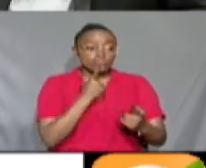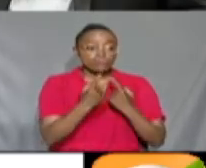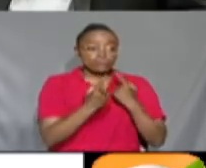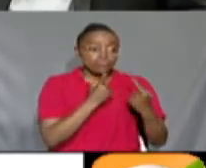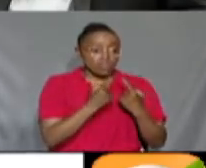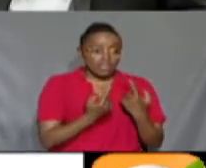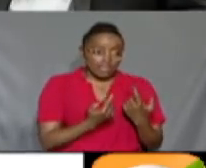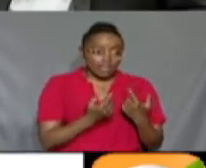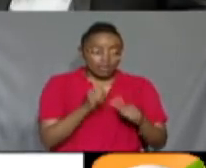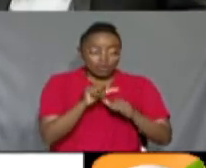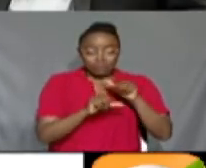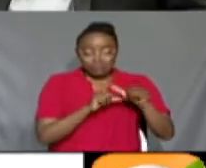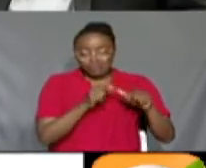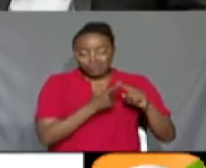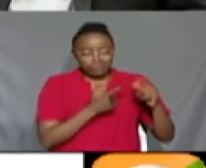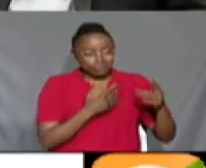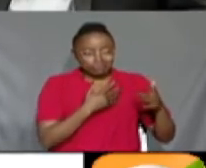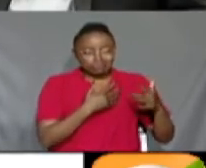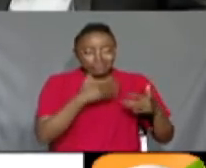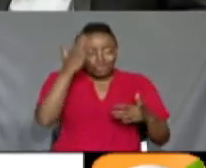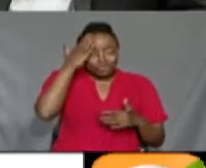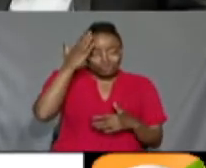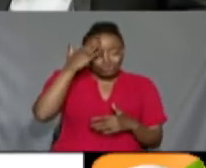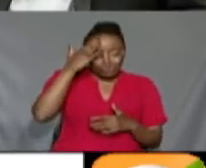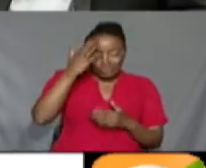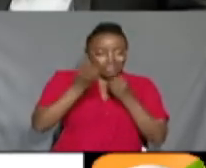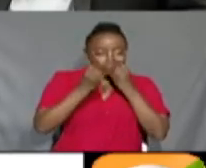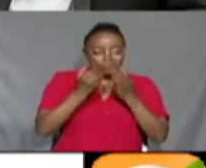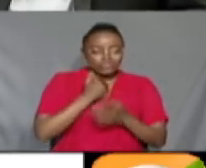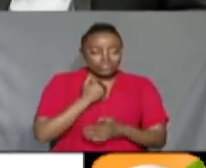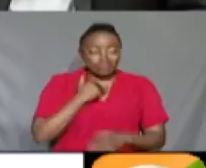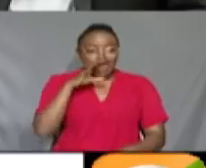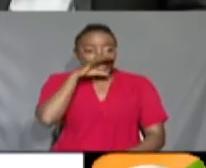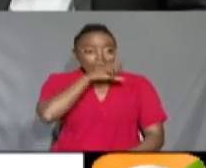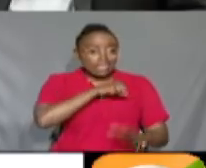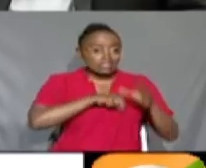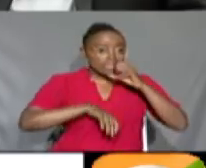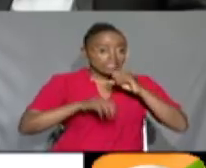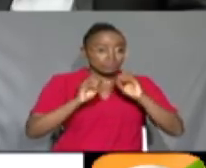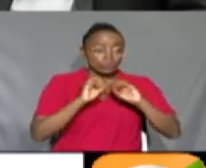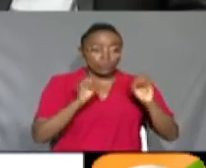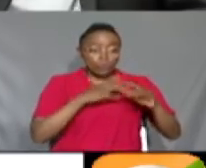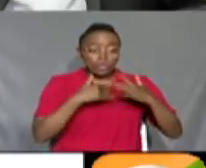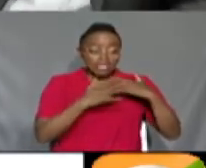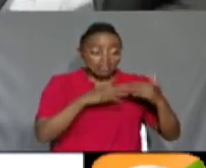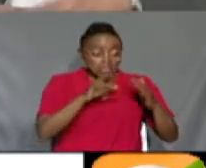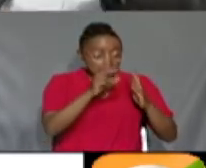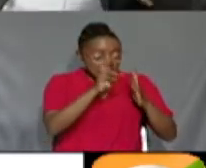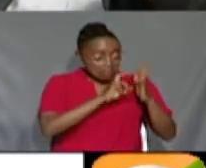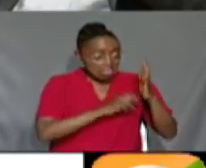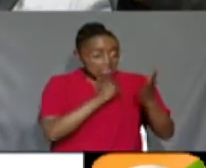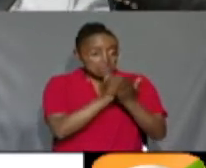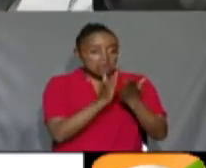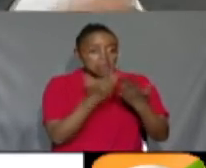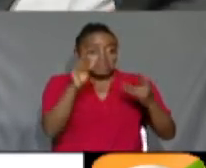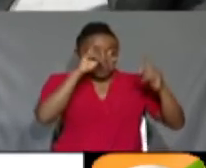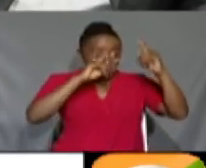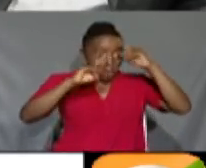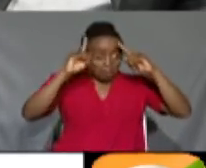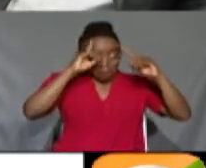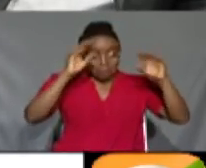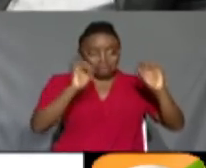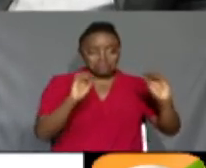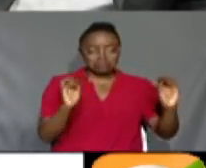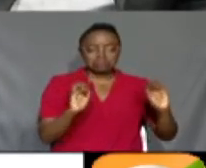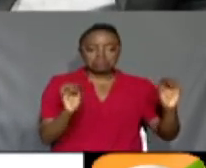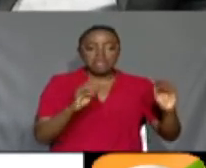it from a point of knowledge, not guesswork, not through what you have read from the newspapers, but something that you have read yourself. And